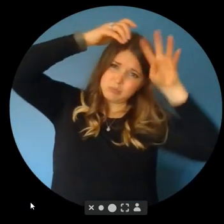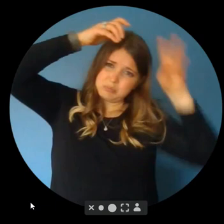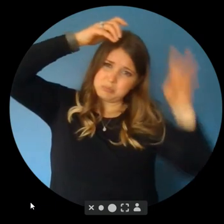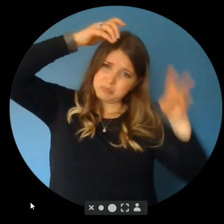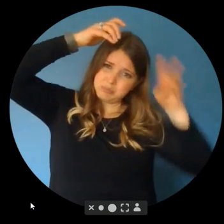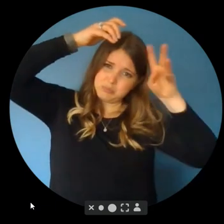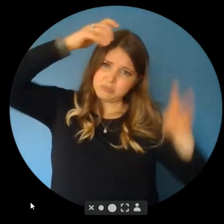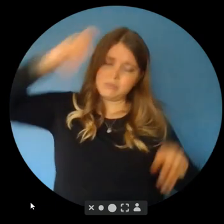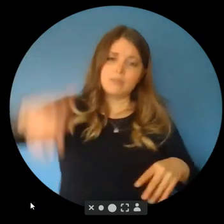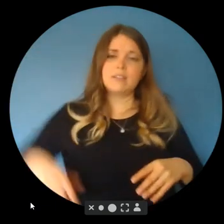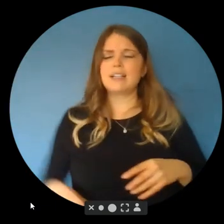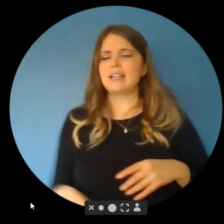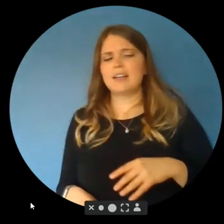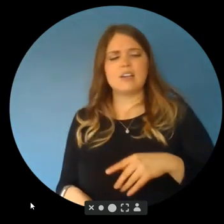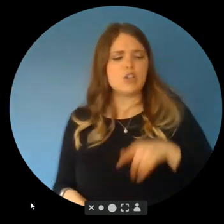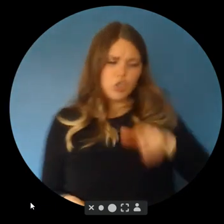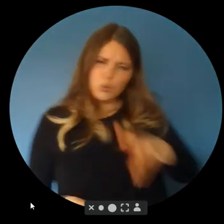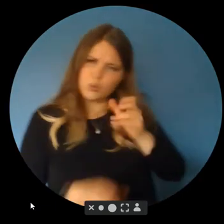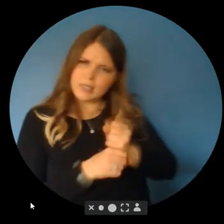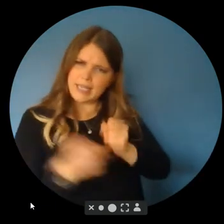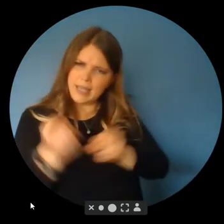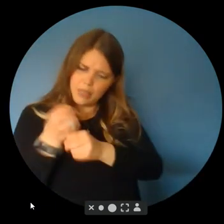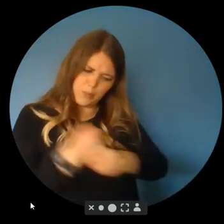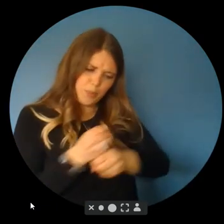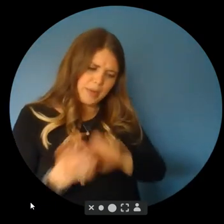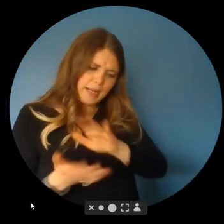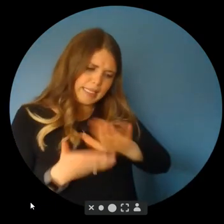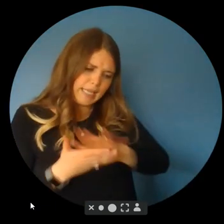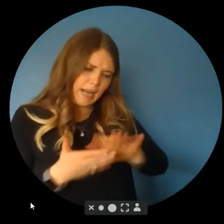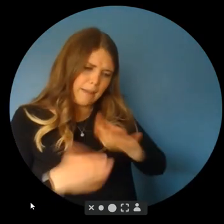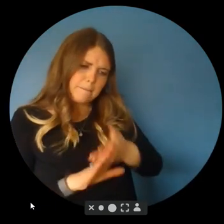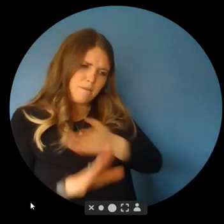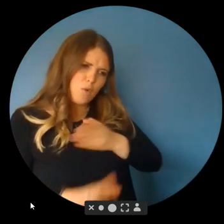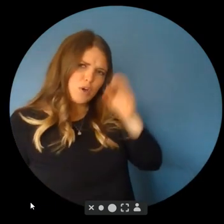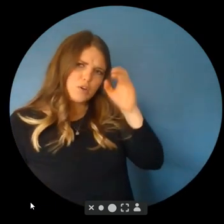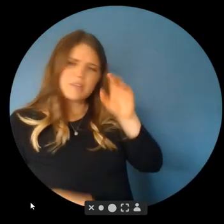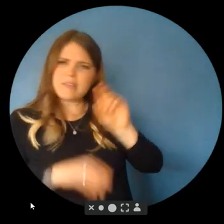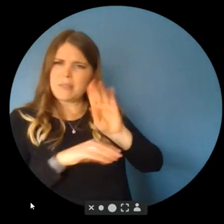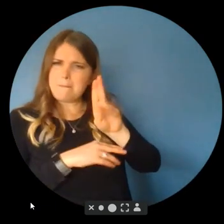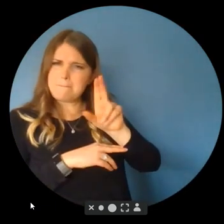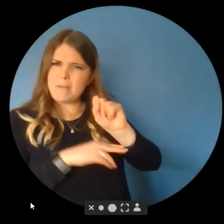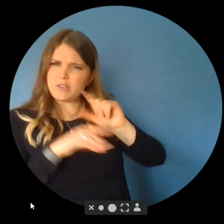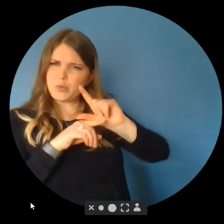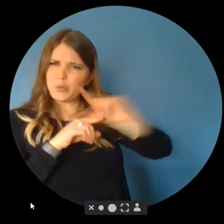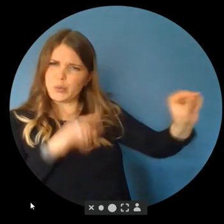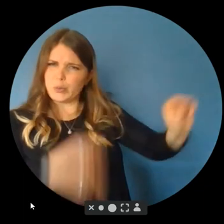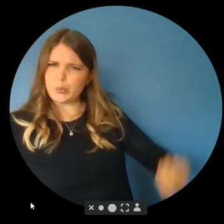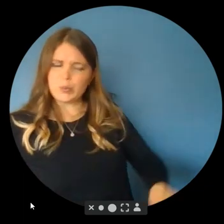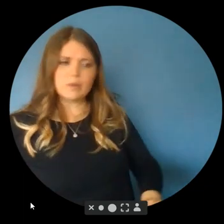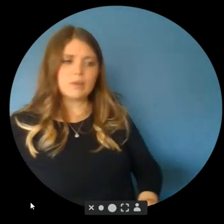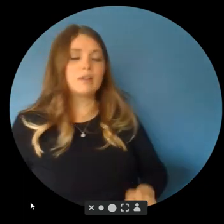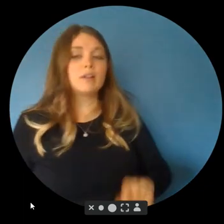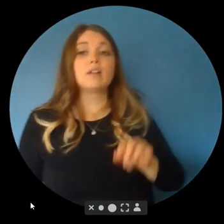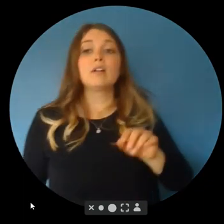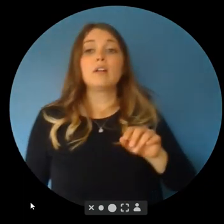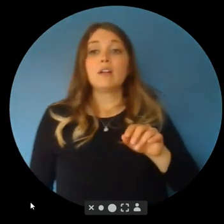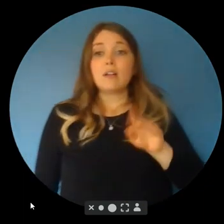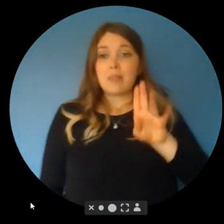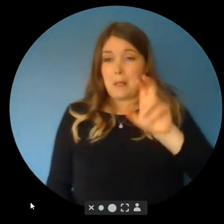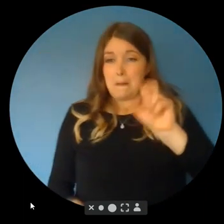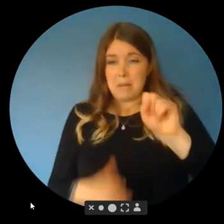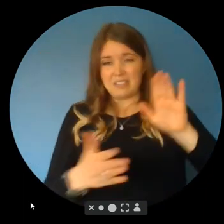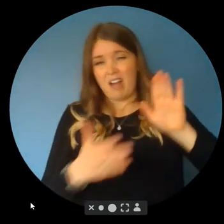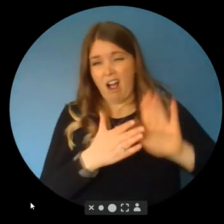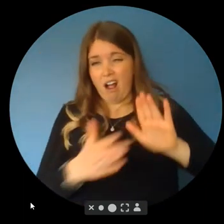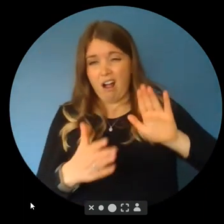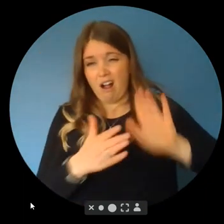you miss the bus, said his mom. Oh, with the school bus honking, Felix quickly swept up the cocoa